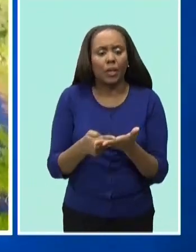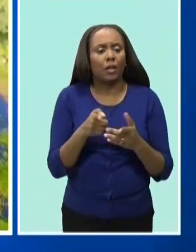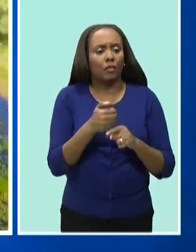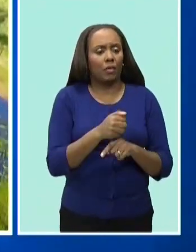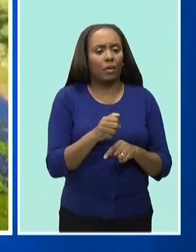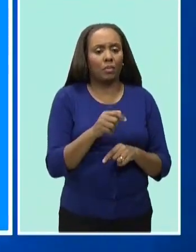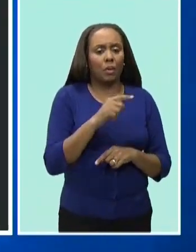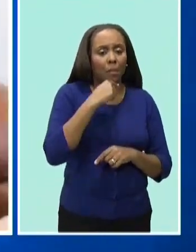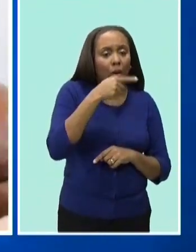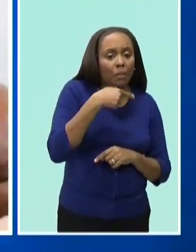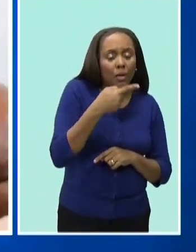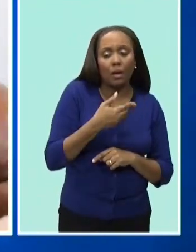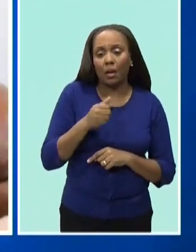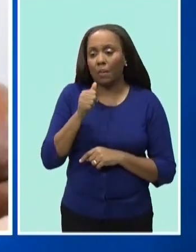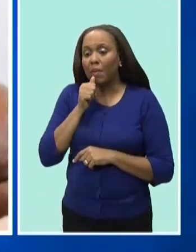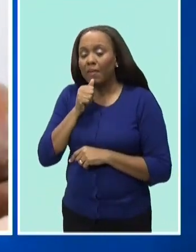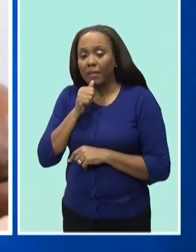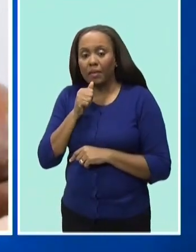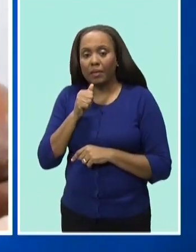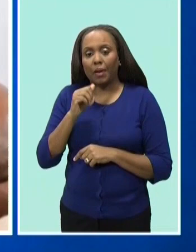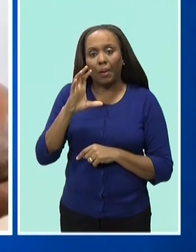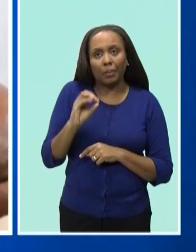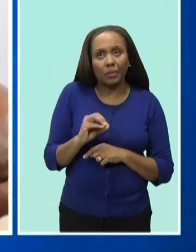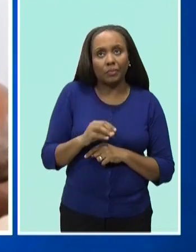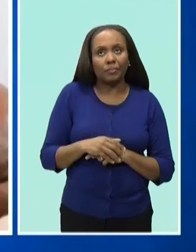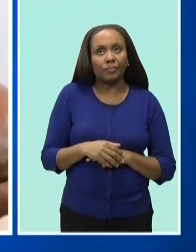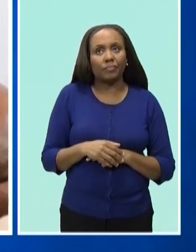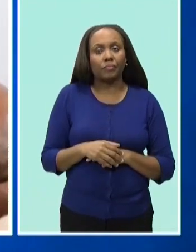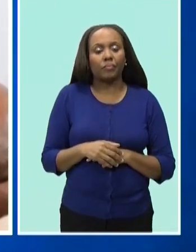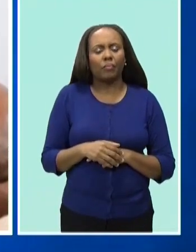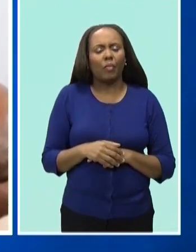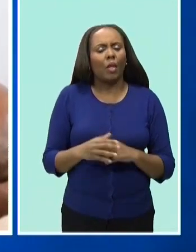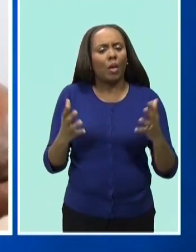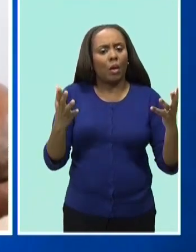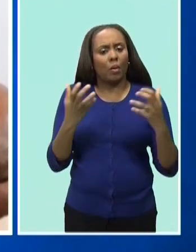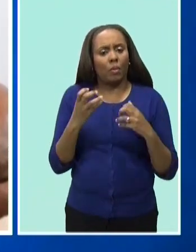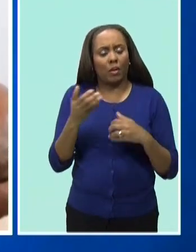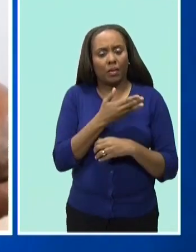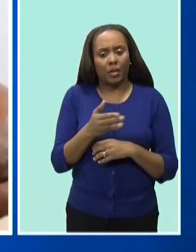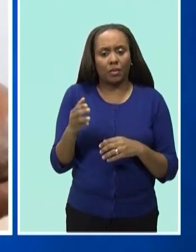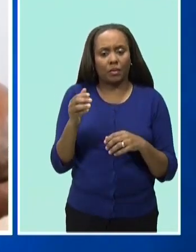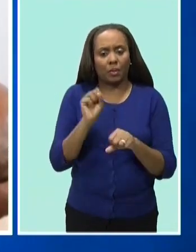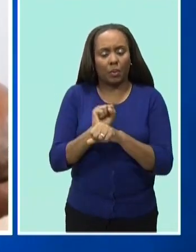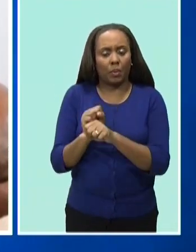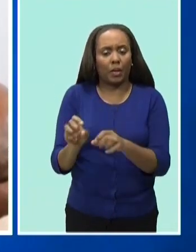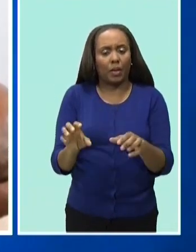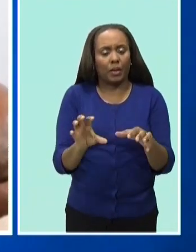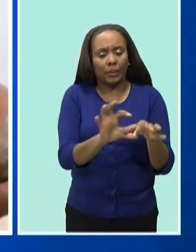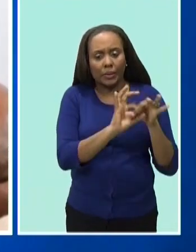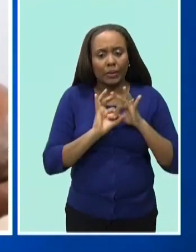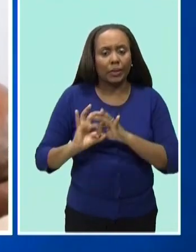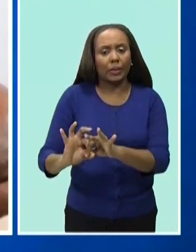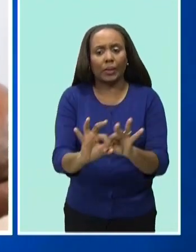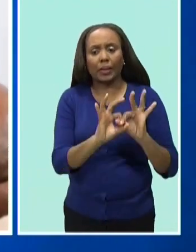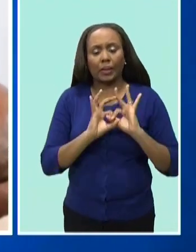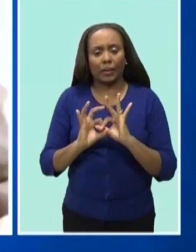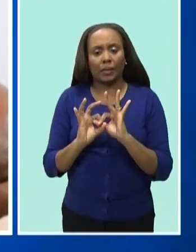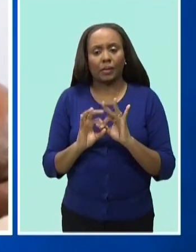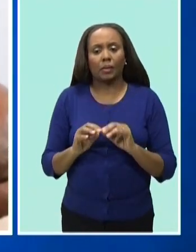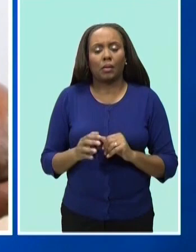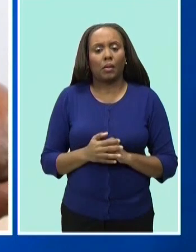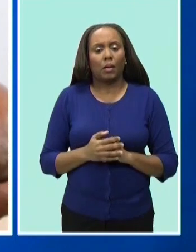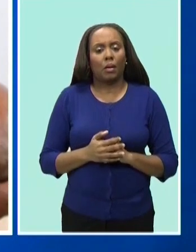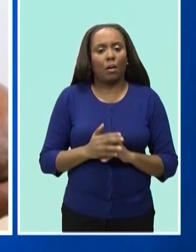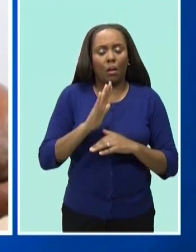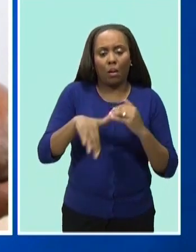and private sectors. We want things to be working in parallel. We want building of